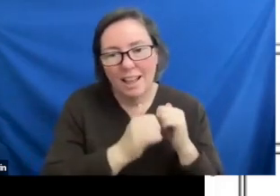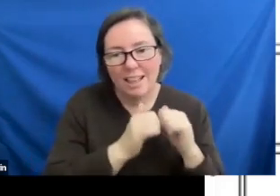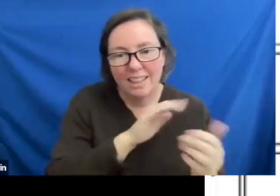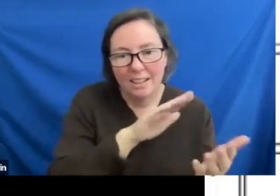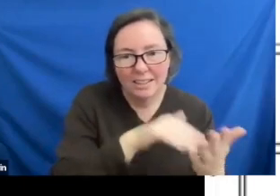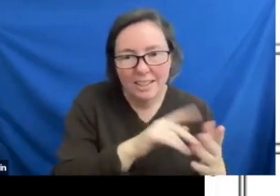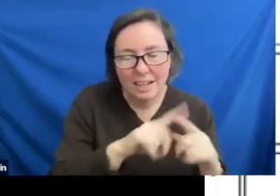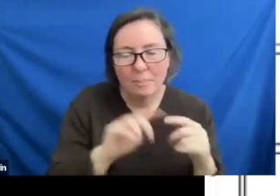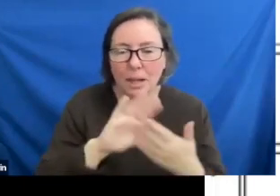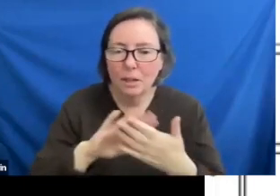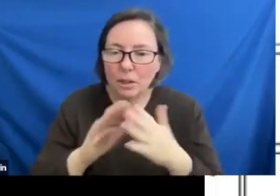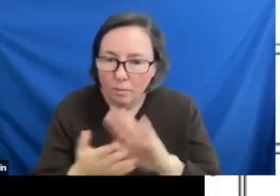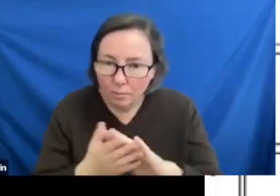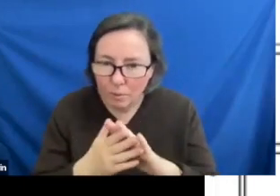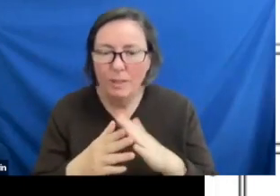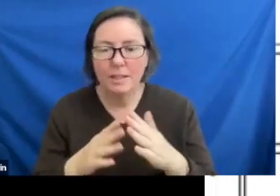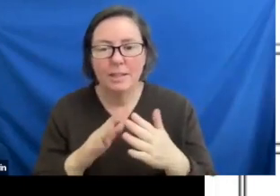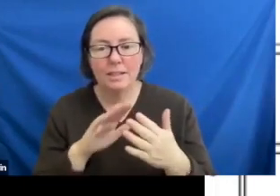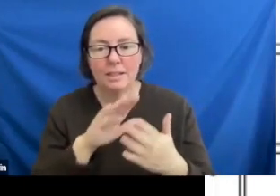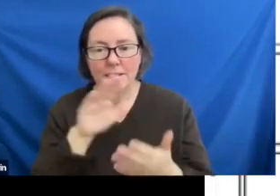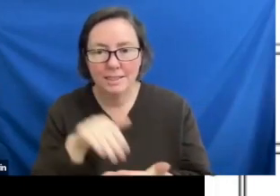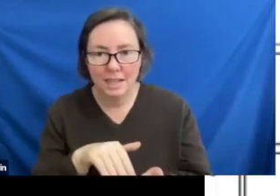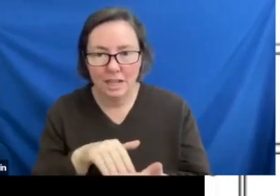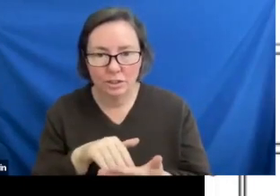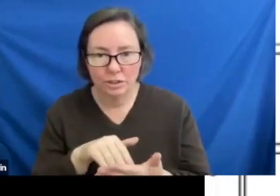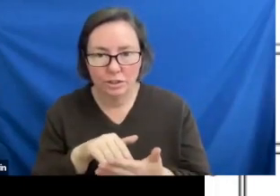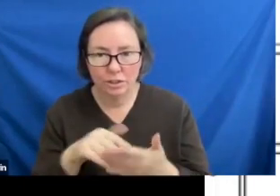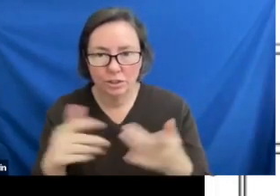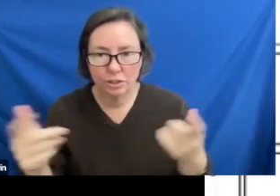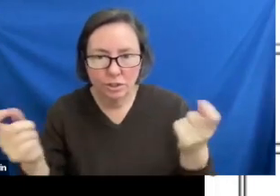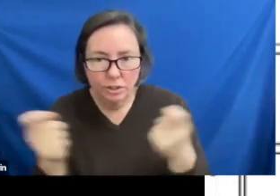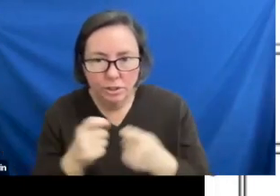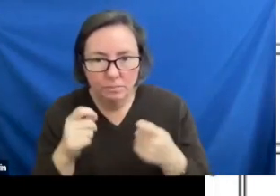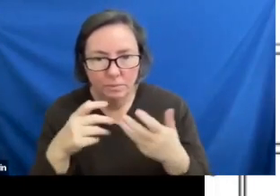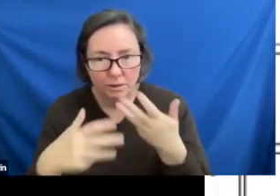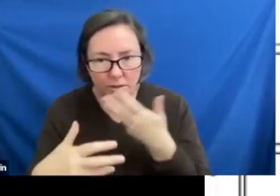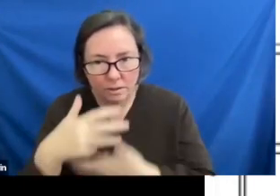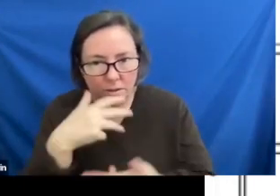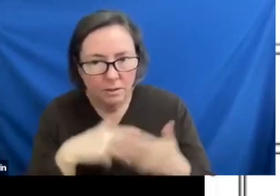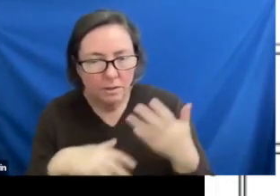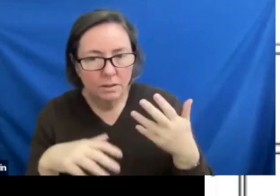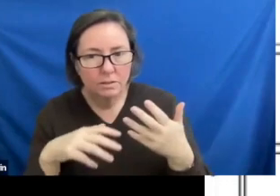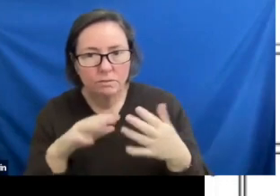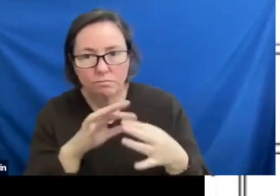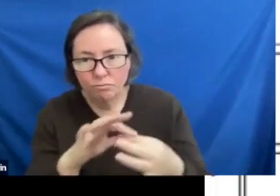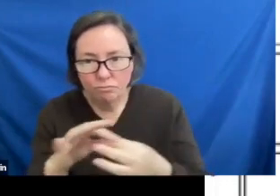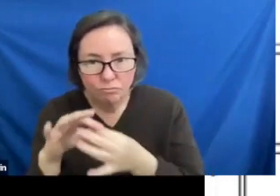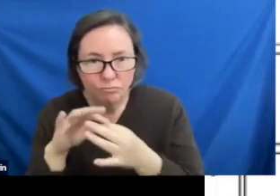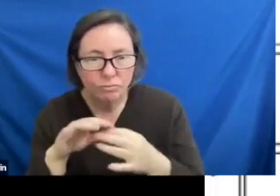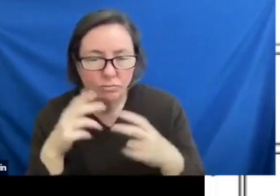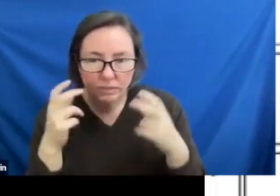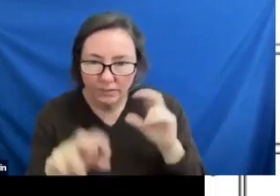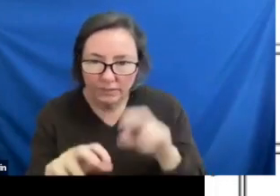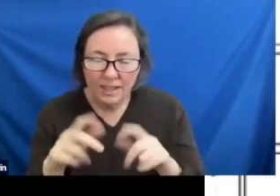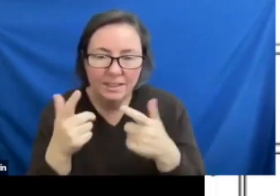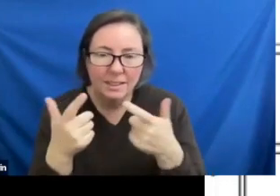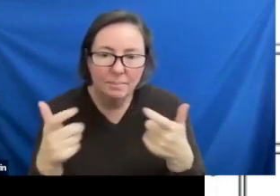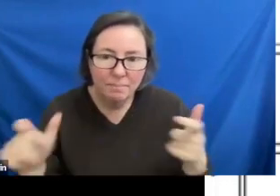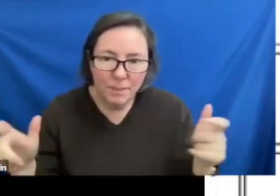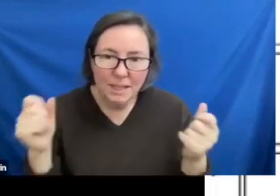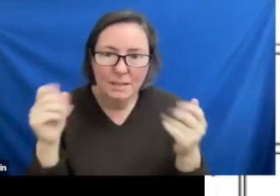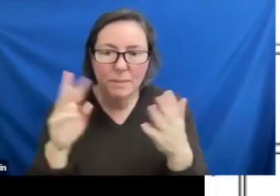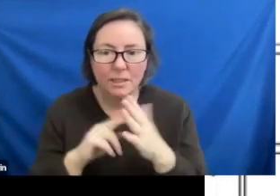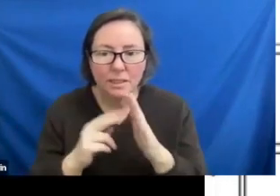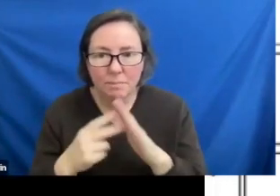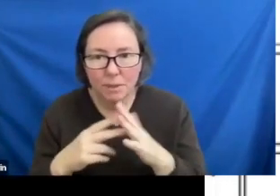but as a community center. And the investment in this space, it's a large multi-purpose modern,